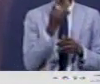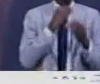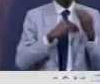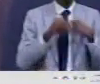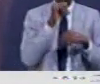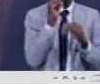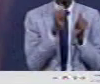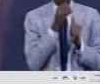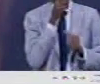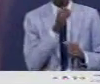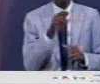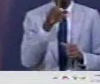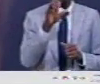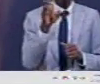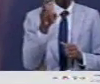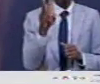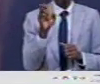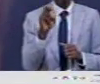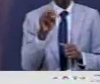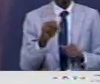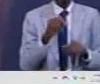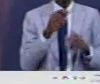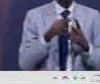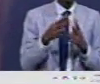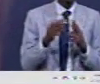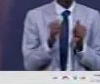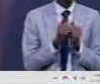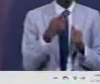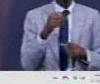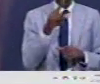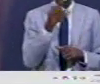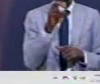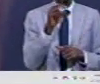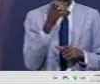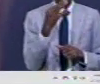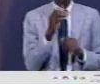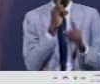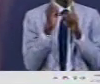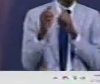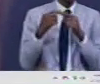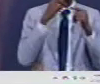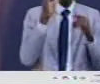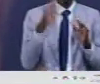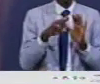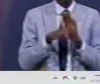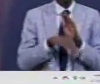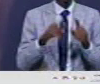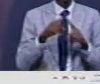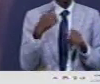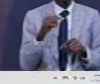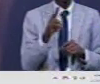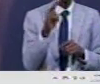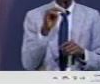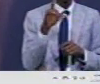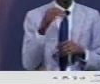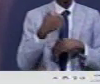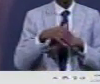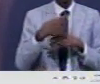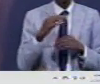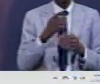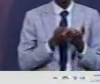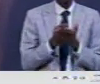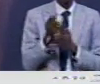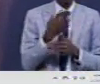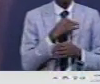of sincerity and truth. I wrote unto you in an epistle not to company with fornicators, yet